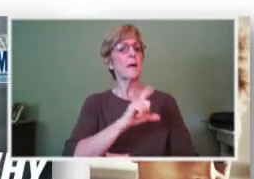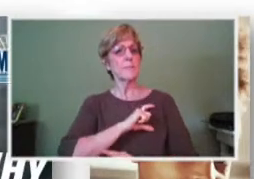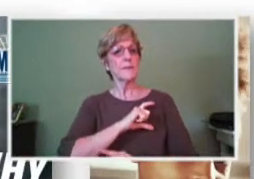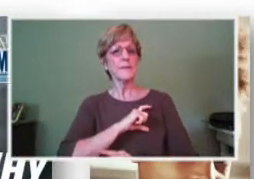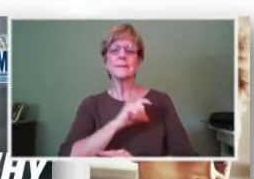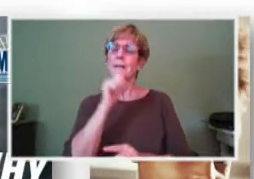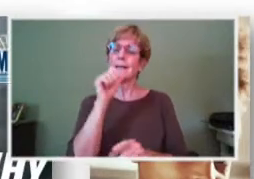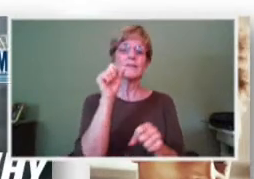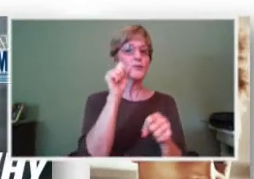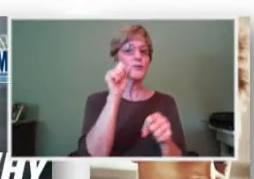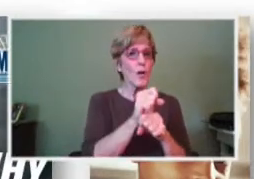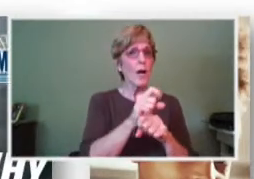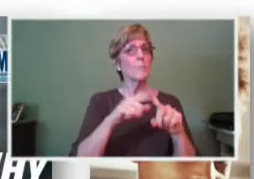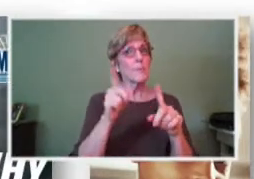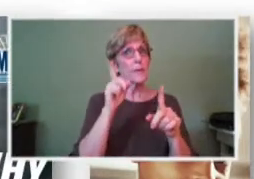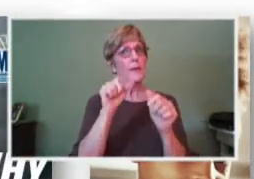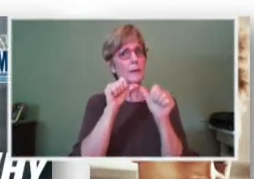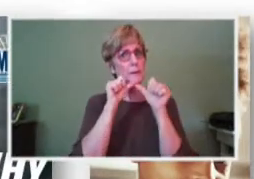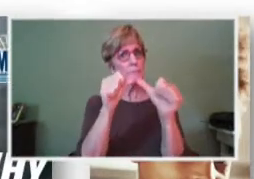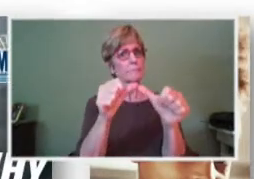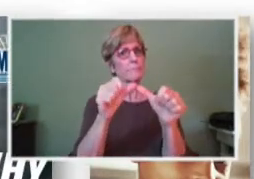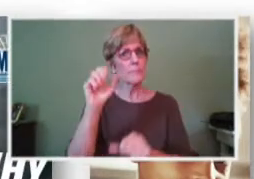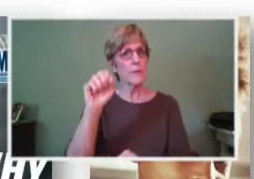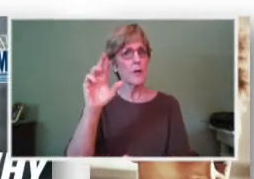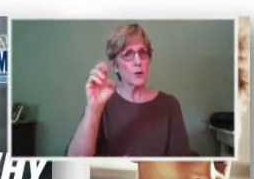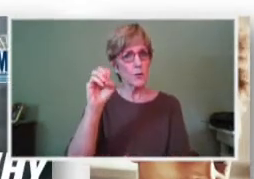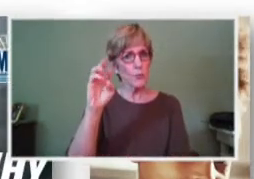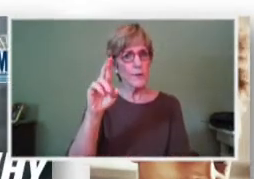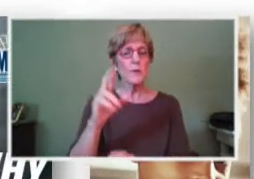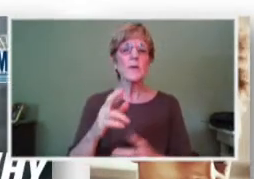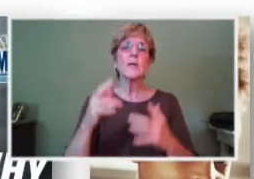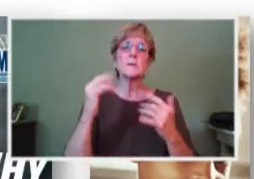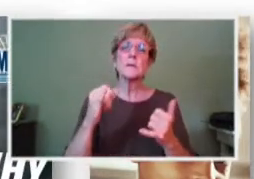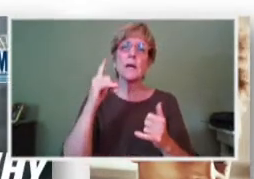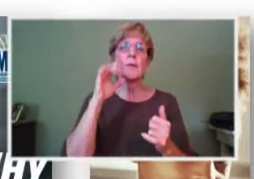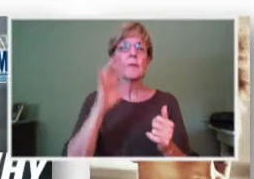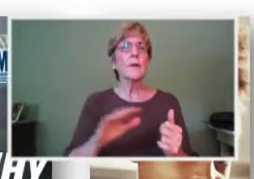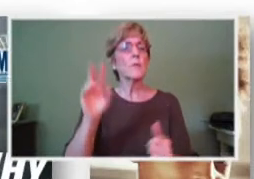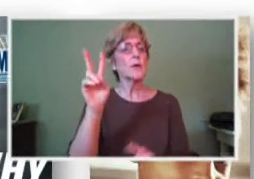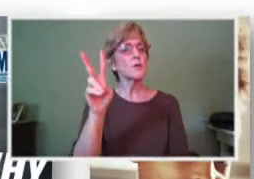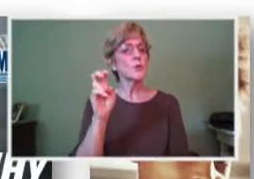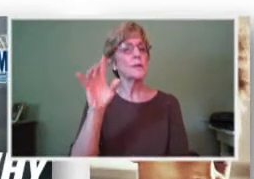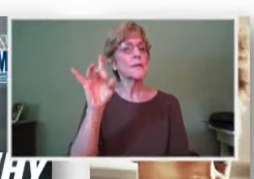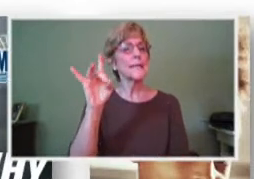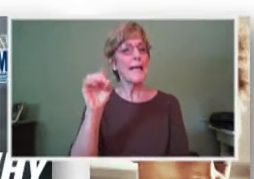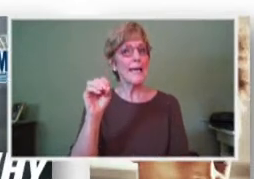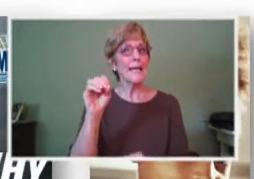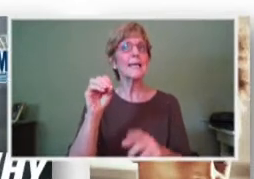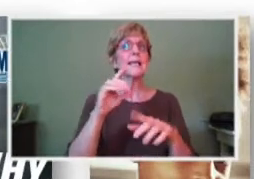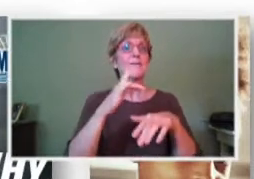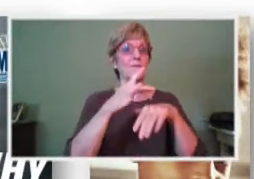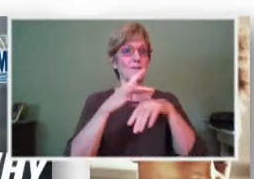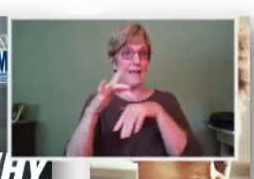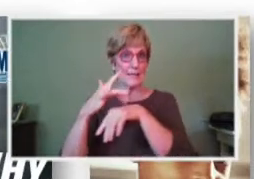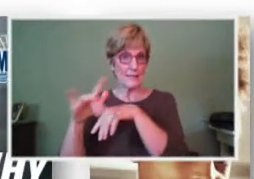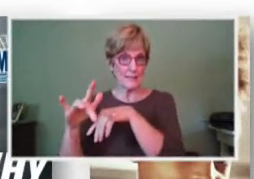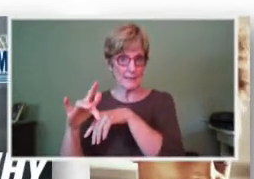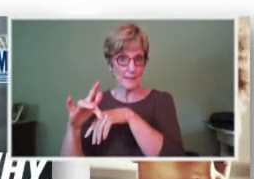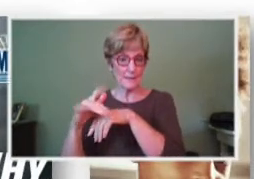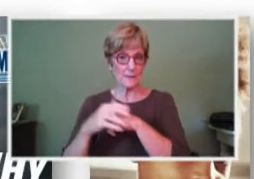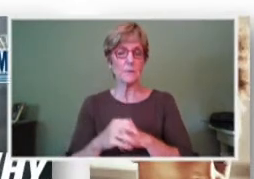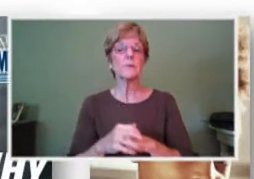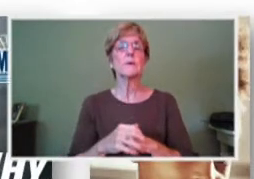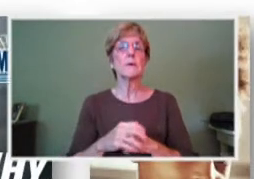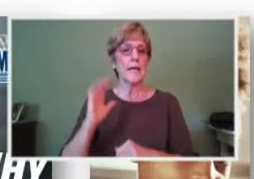but as a career for us. And right now we're looking at around a 280 vacancy, sworn vacancies within